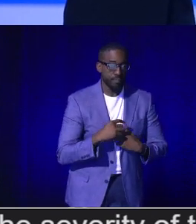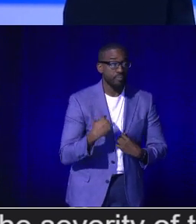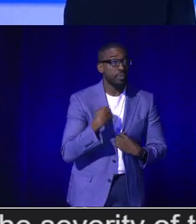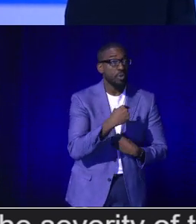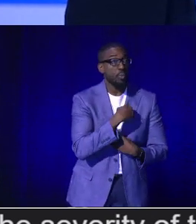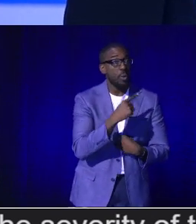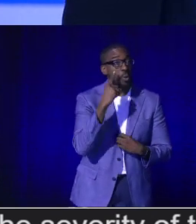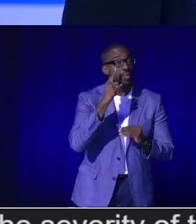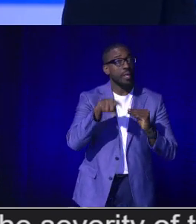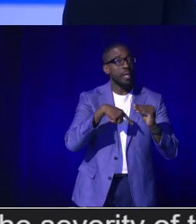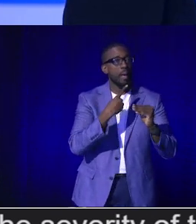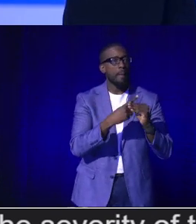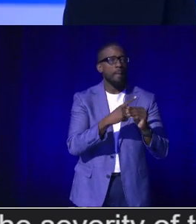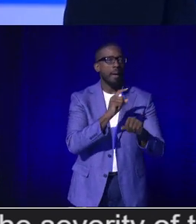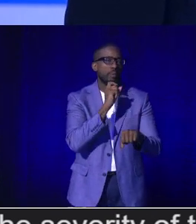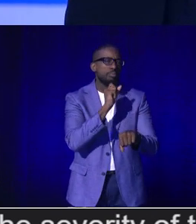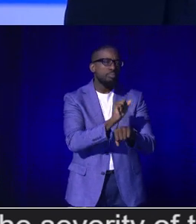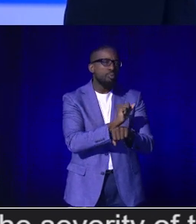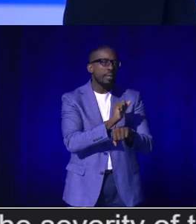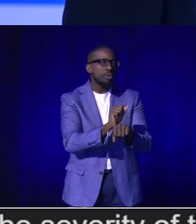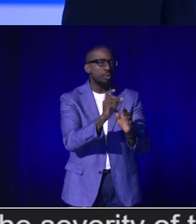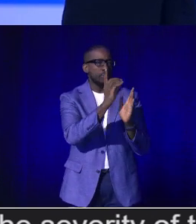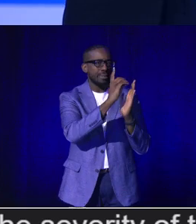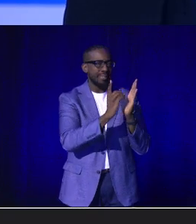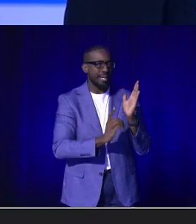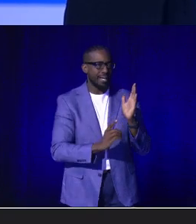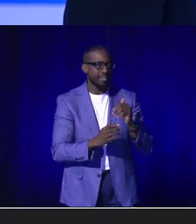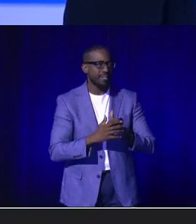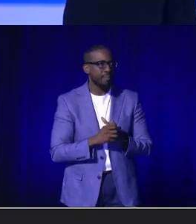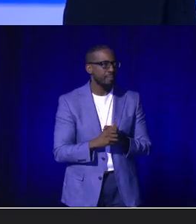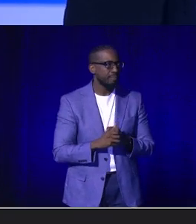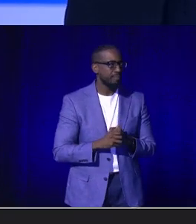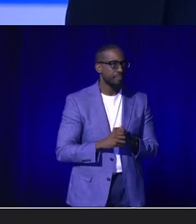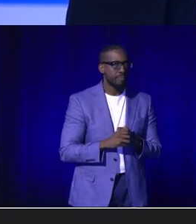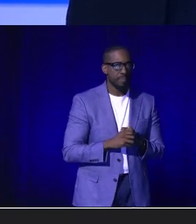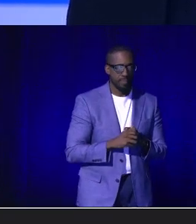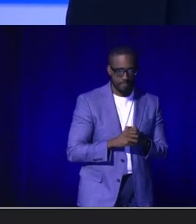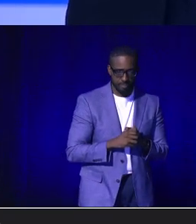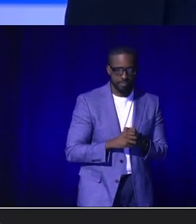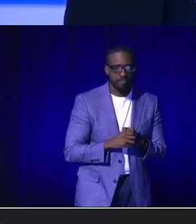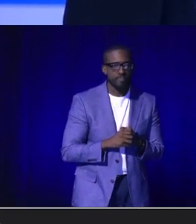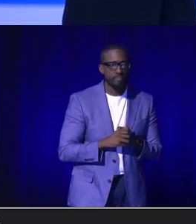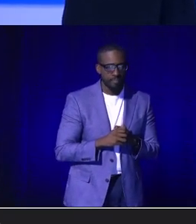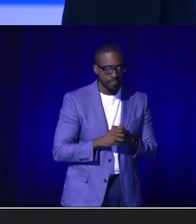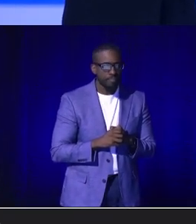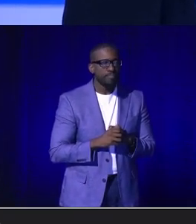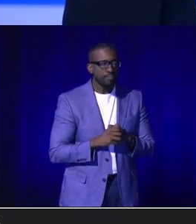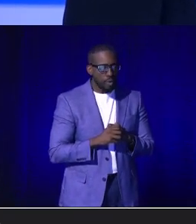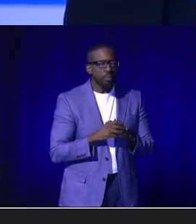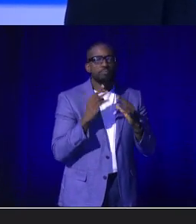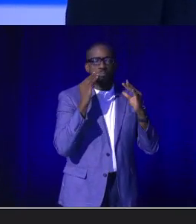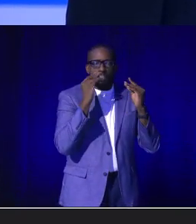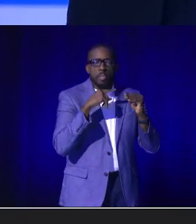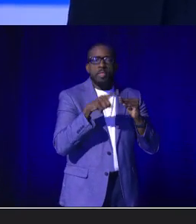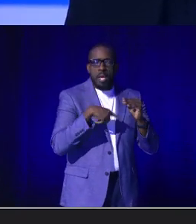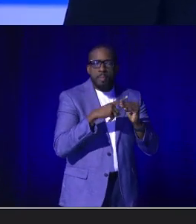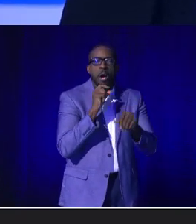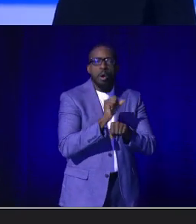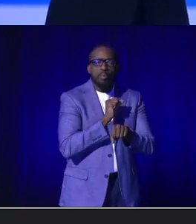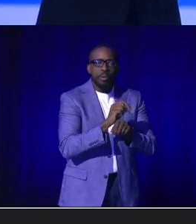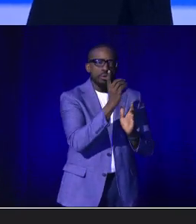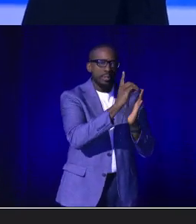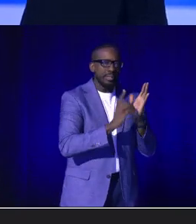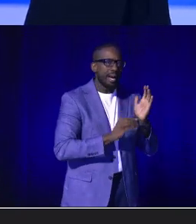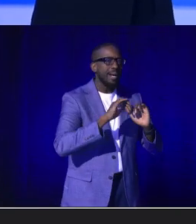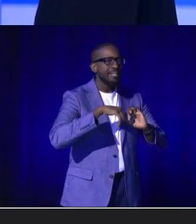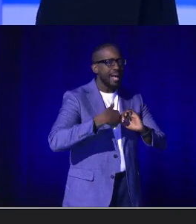practical designs. I'm actually going to, yes. So we were thinking about practical designs and how thermal